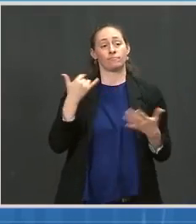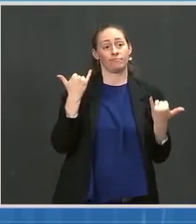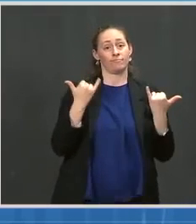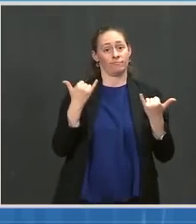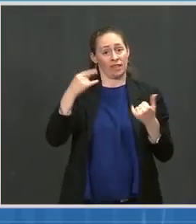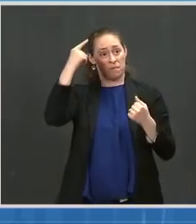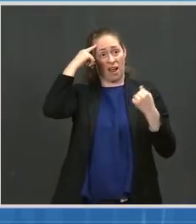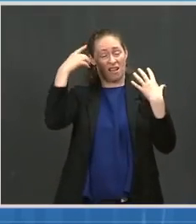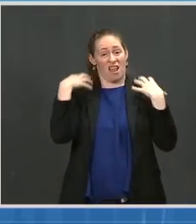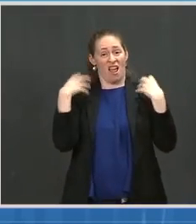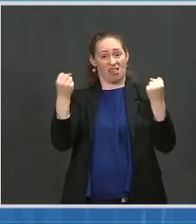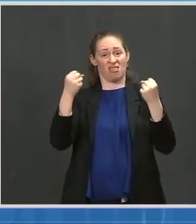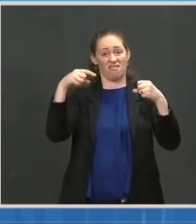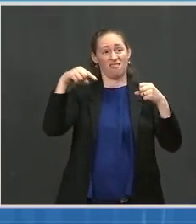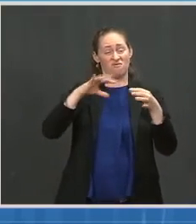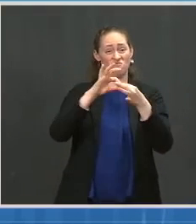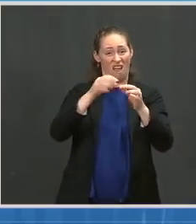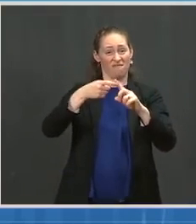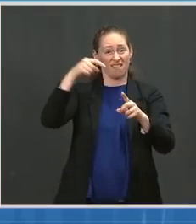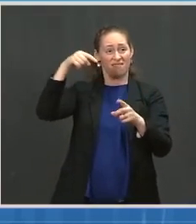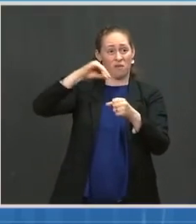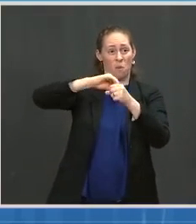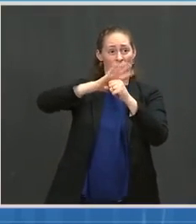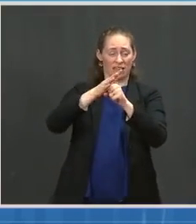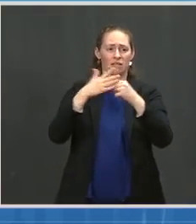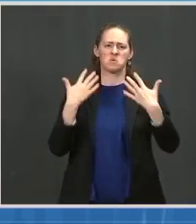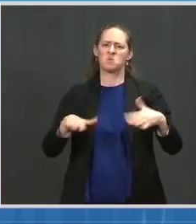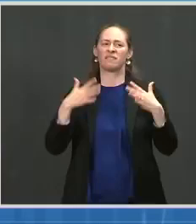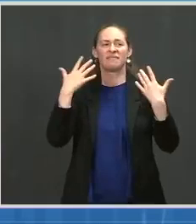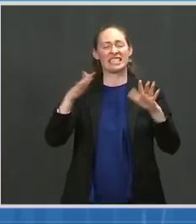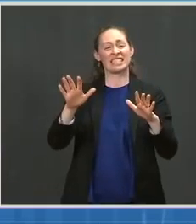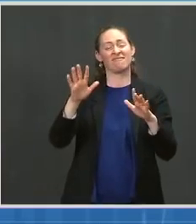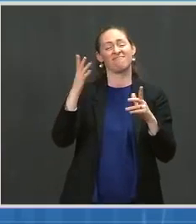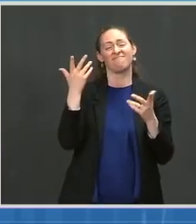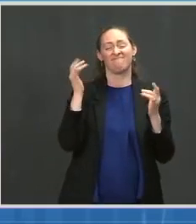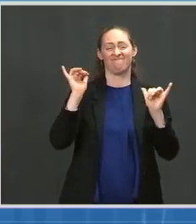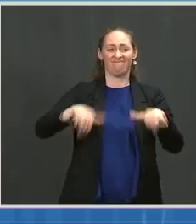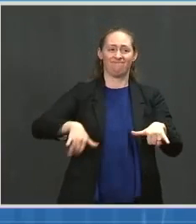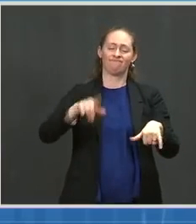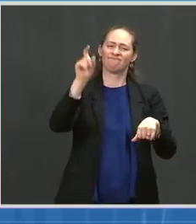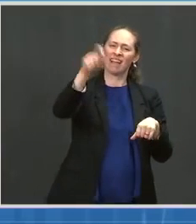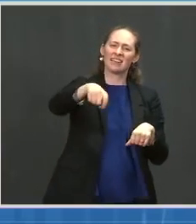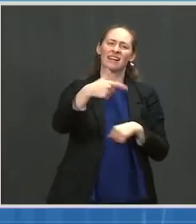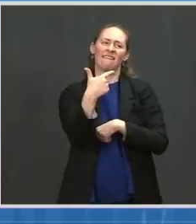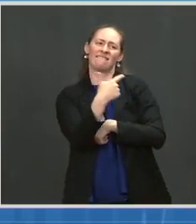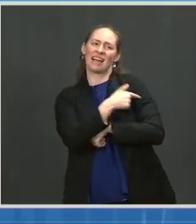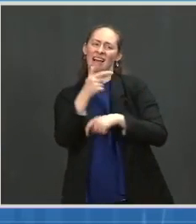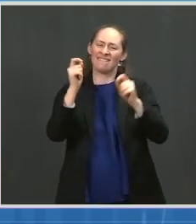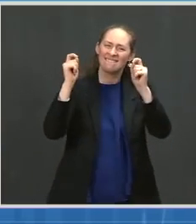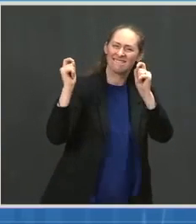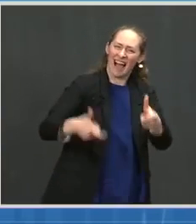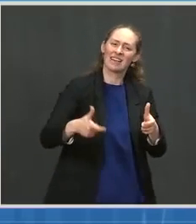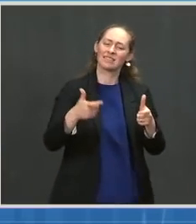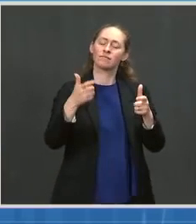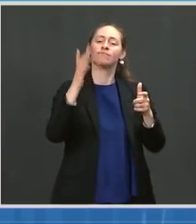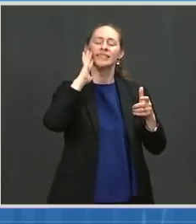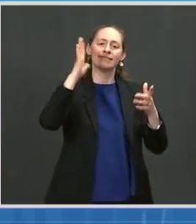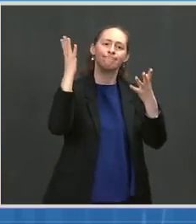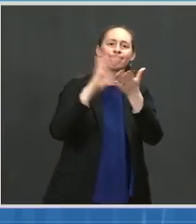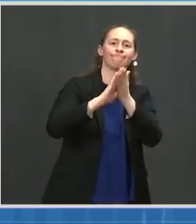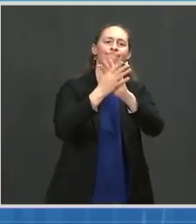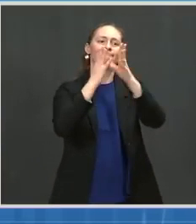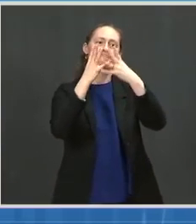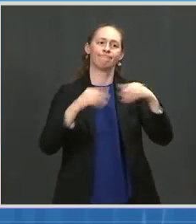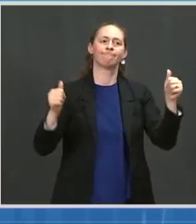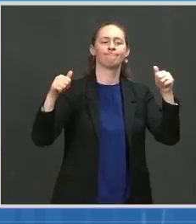why people getting vaccinated is so important. It's our quickest path to ending the pandemic. And for all the suffering that COVID-19